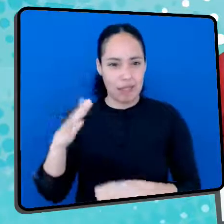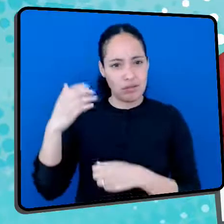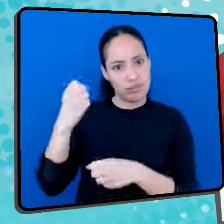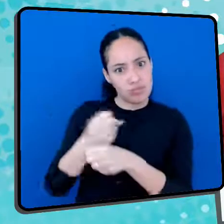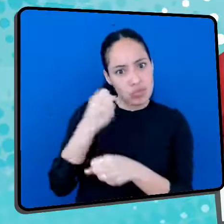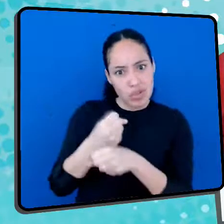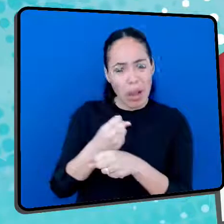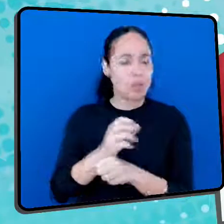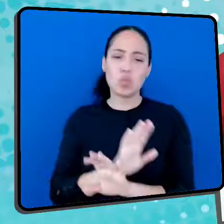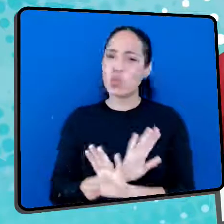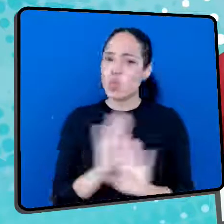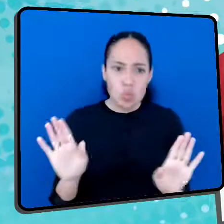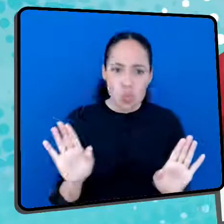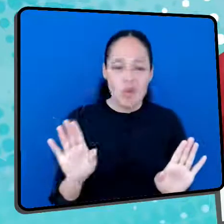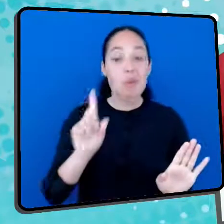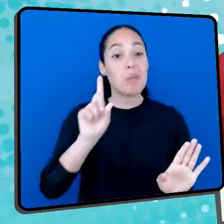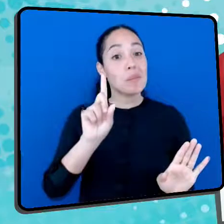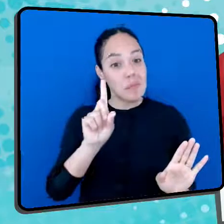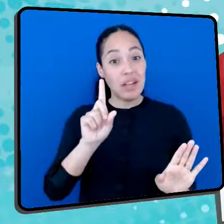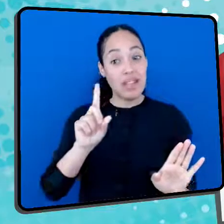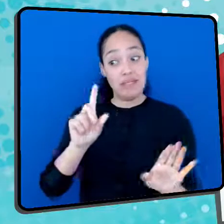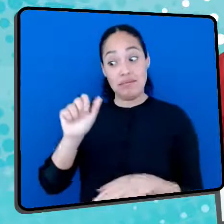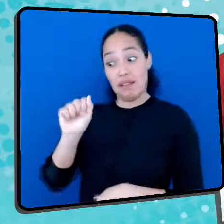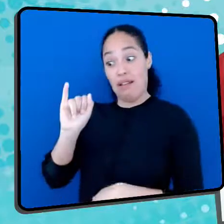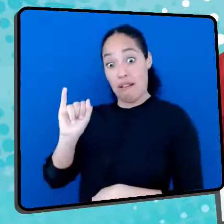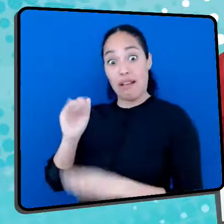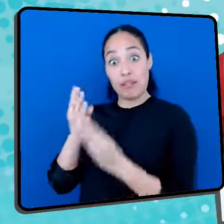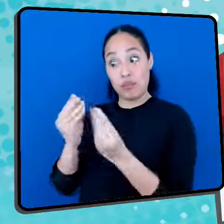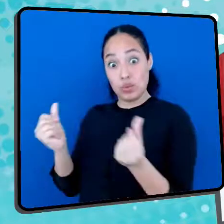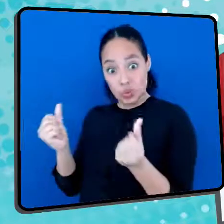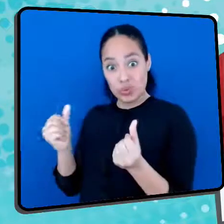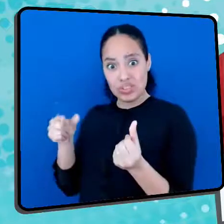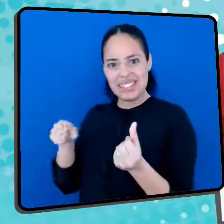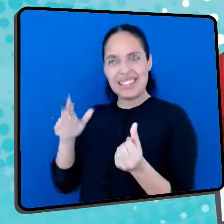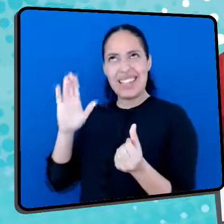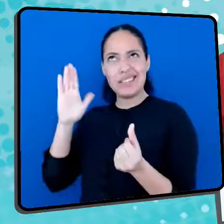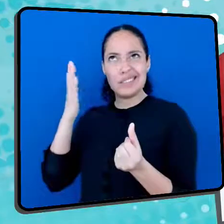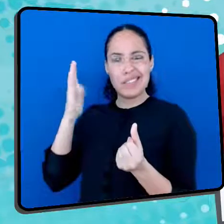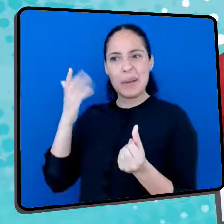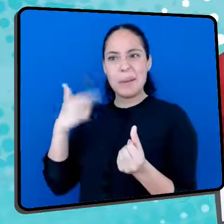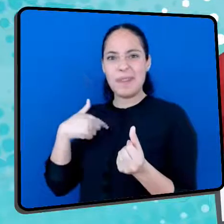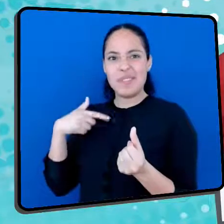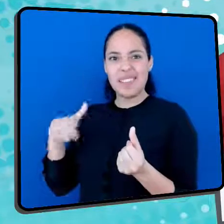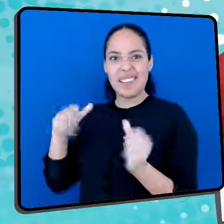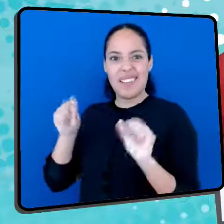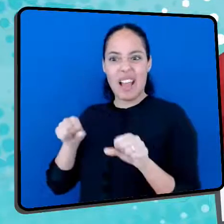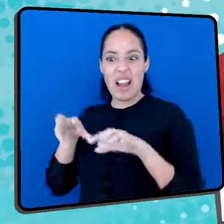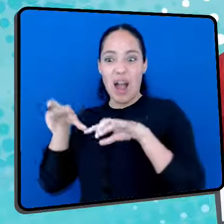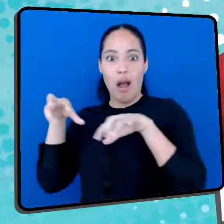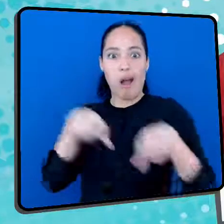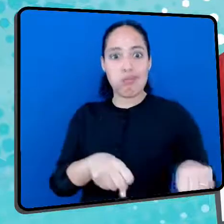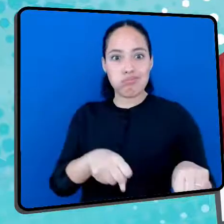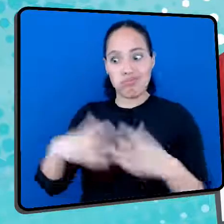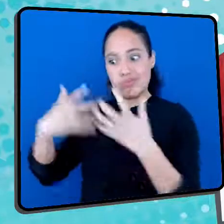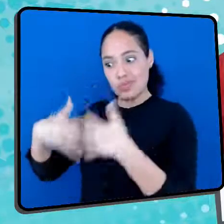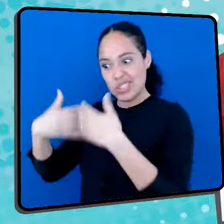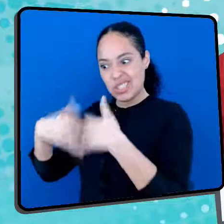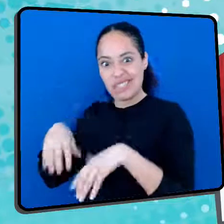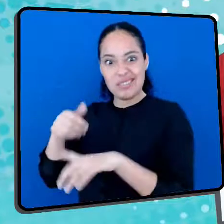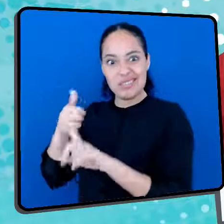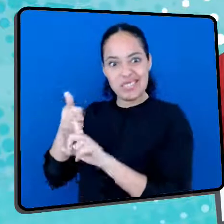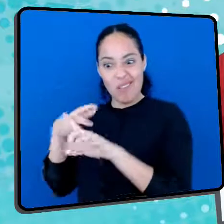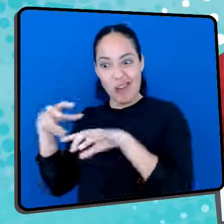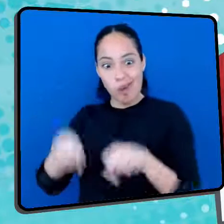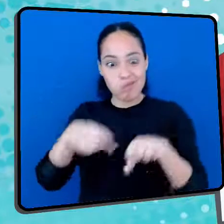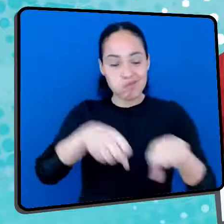can often sound like that it wants to take the job of people, but it's what I think is always